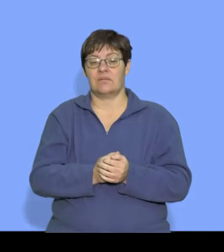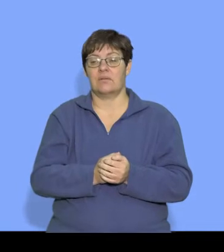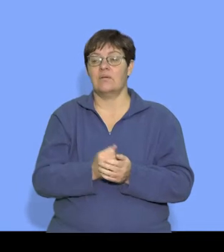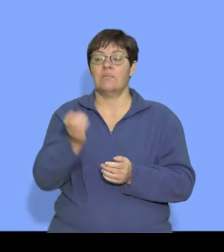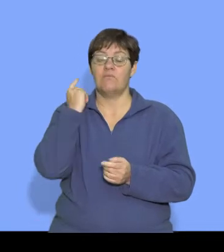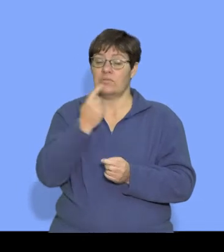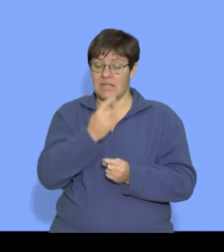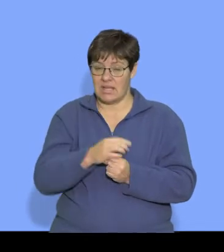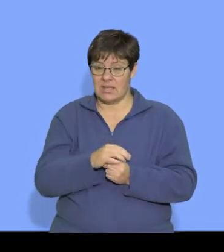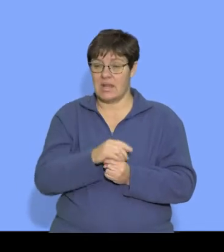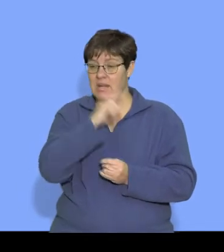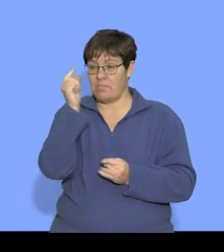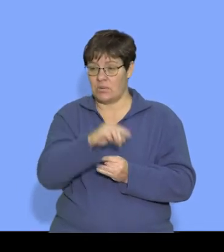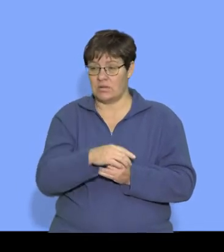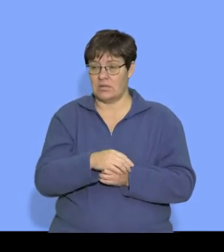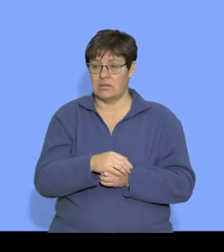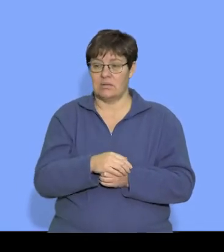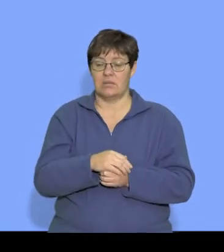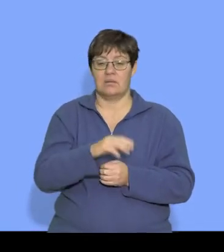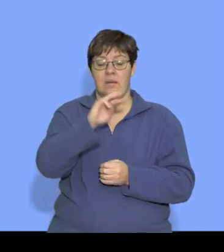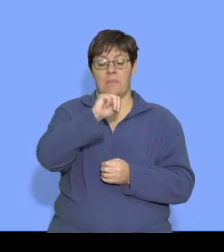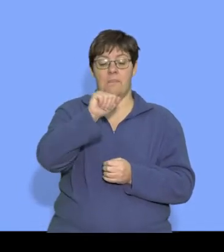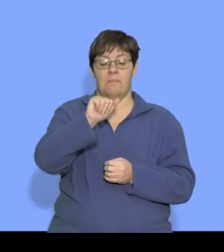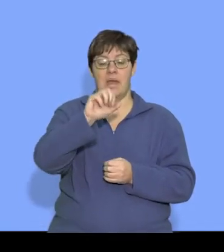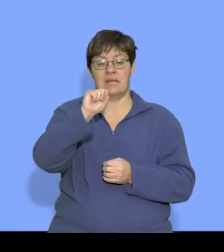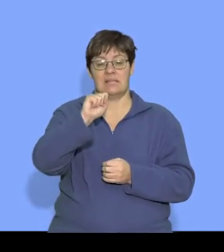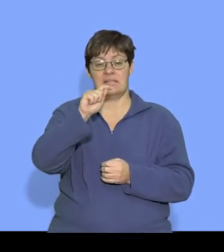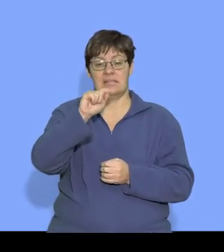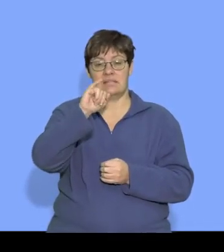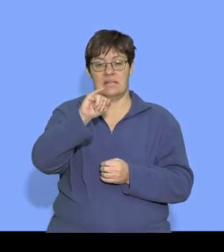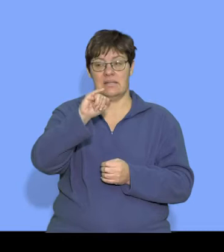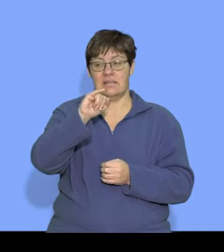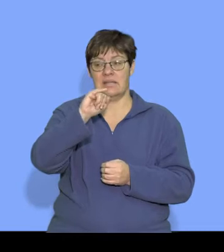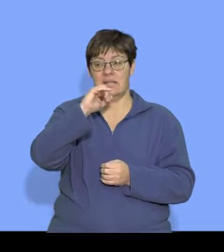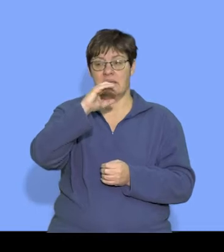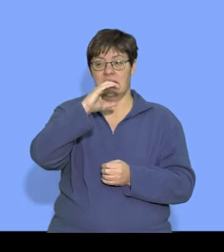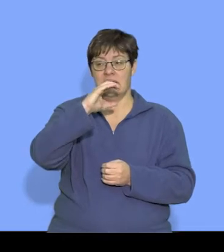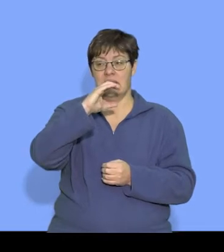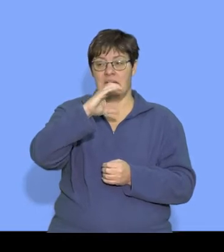chewing. The term that I used earlier on was called mastication.